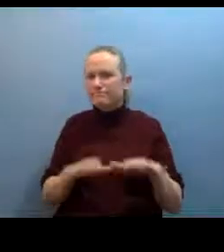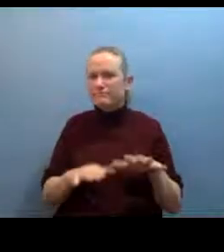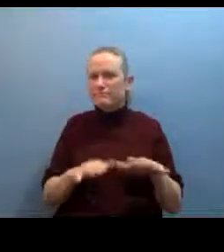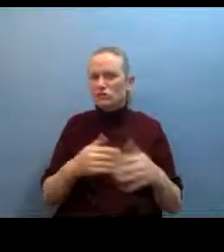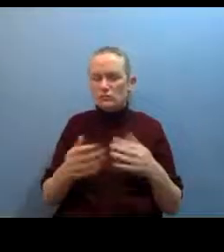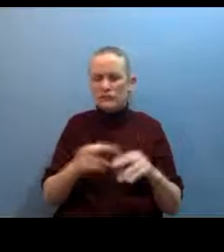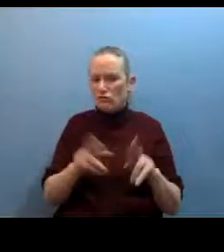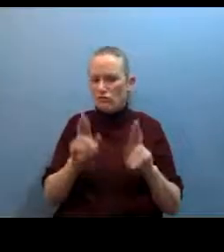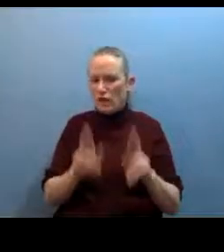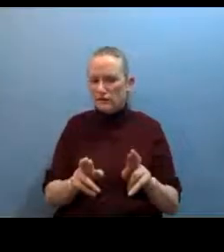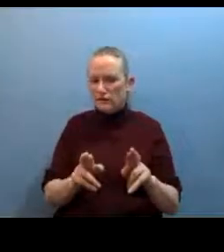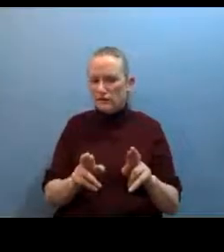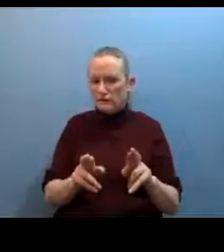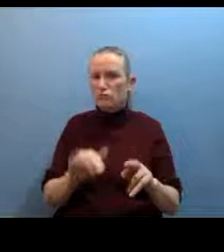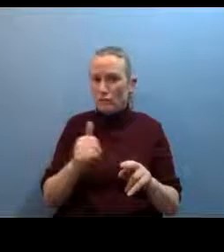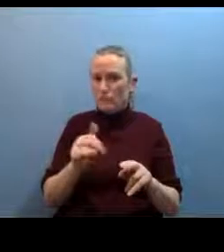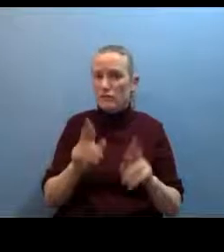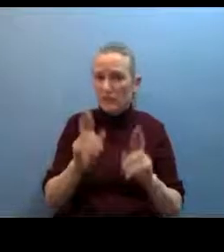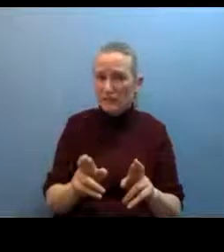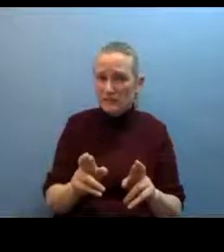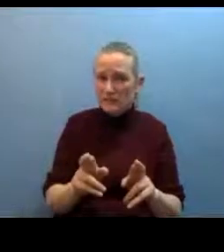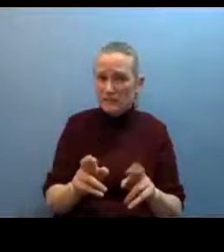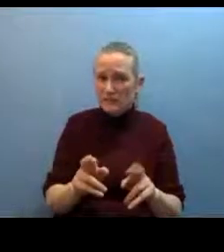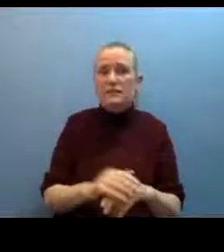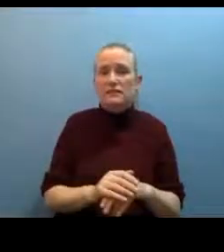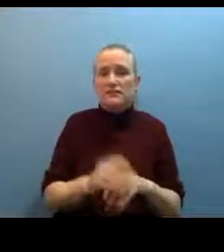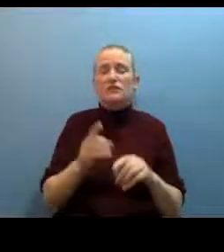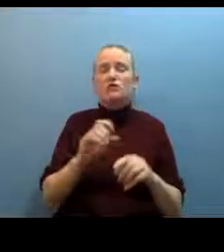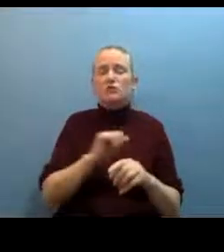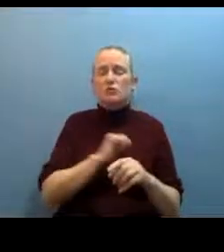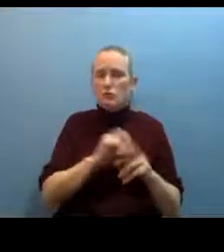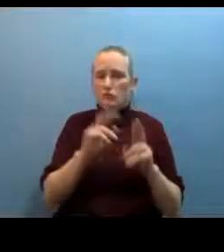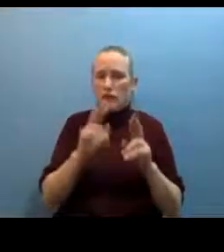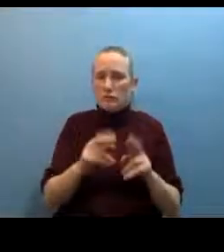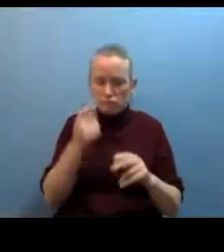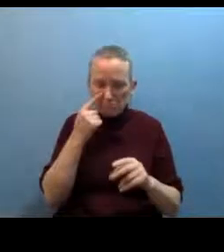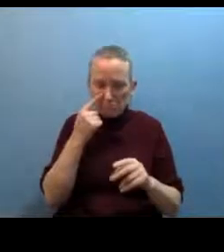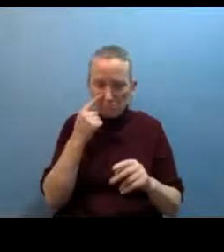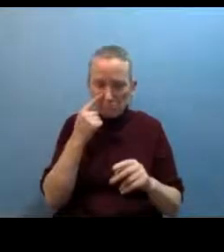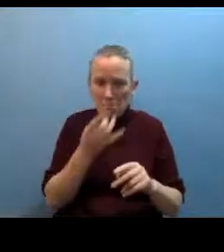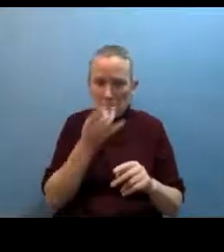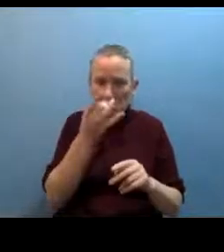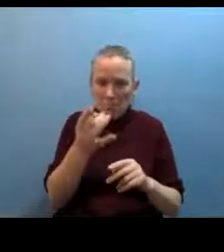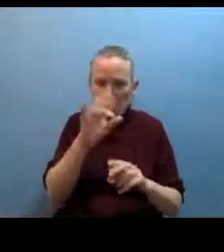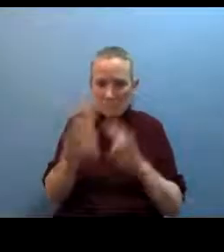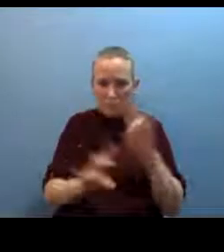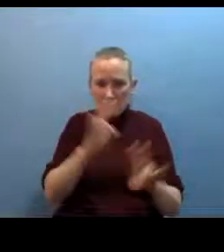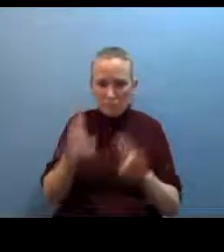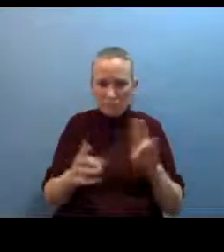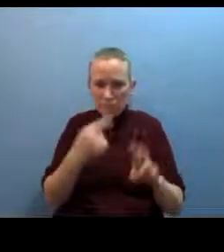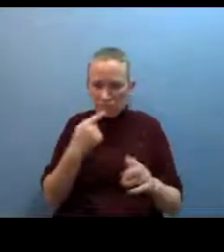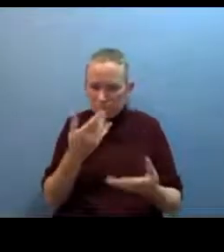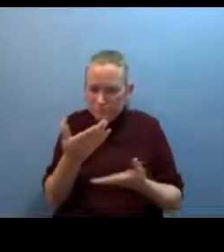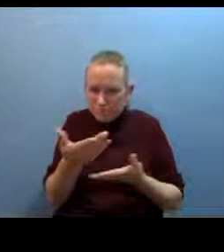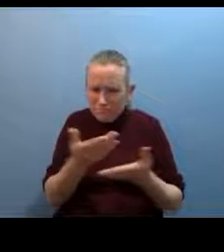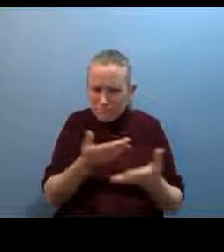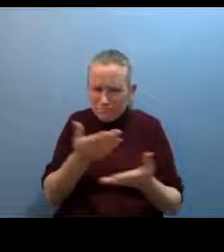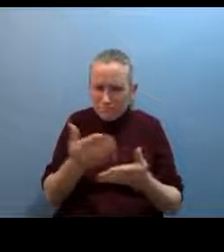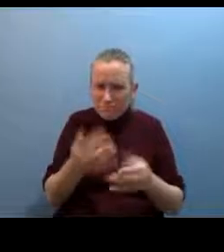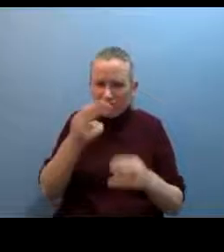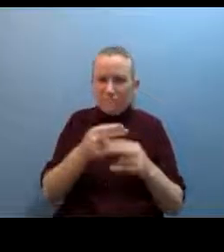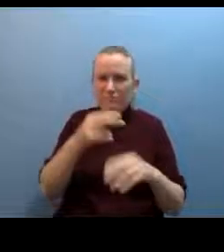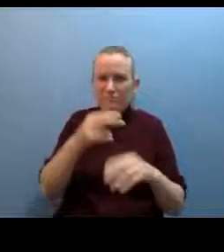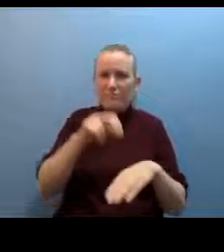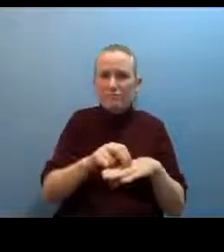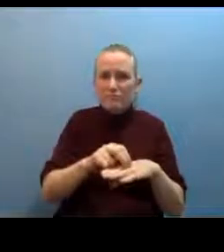you're probably right. You're certainly right to check it out and ask some questions and try and find out a little bit more about what's going on. So trust